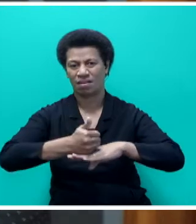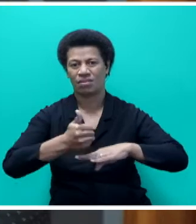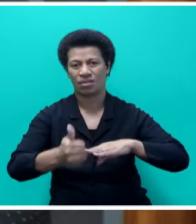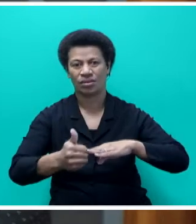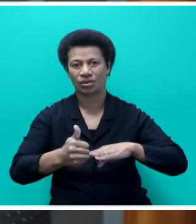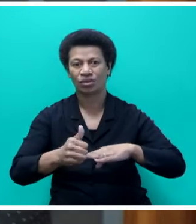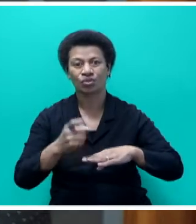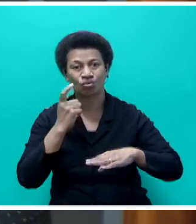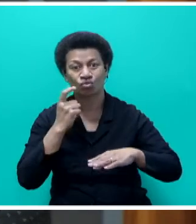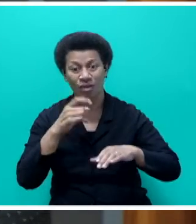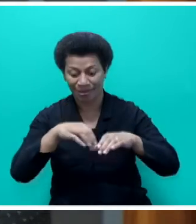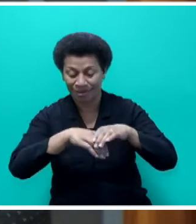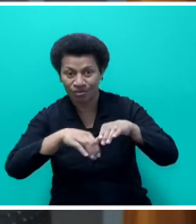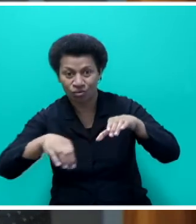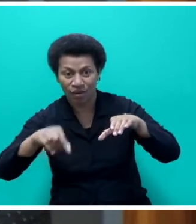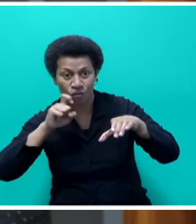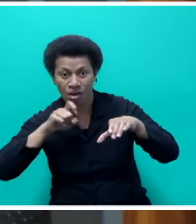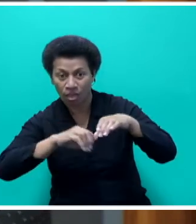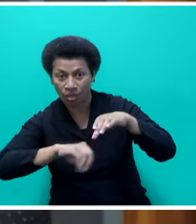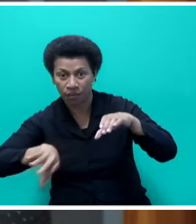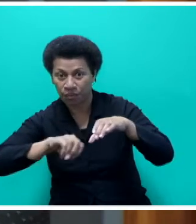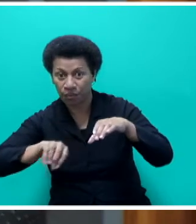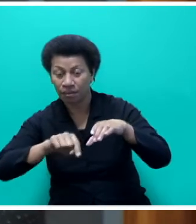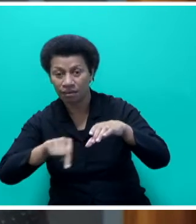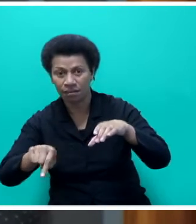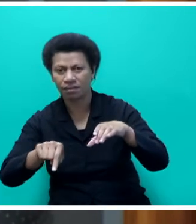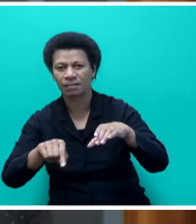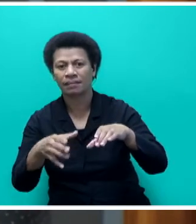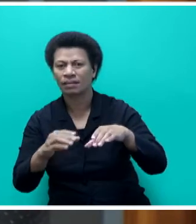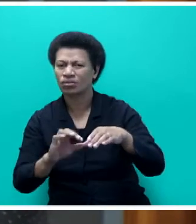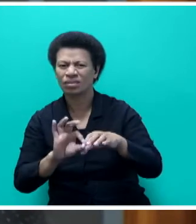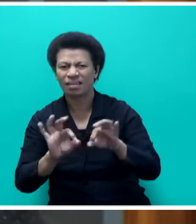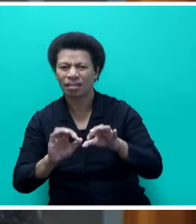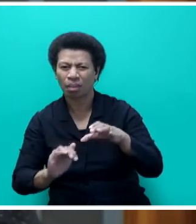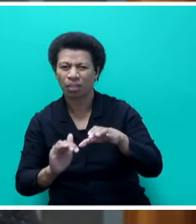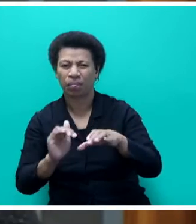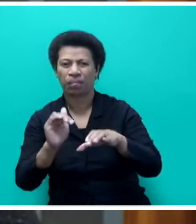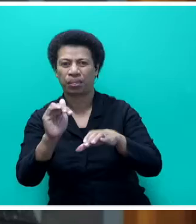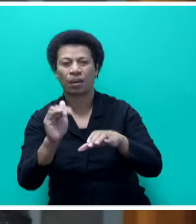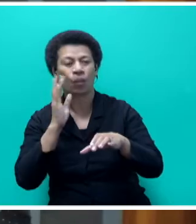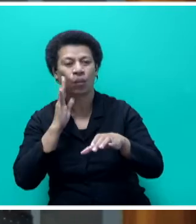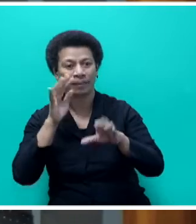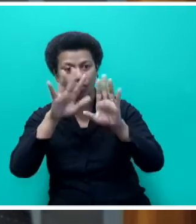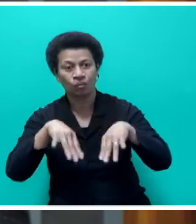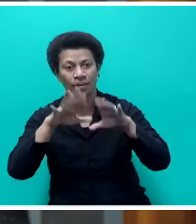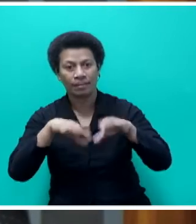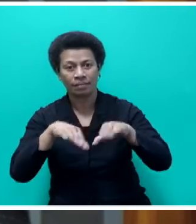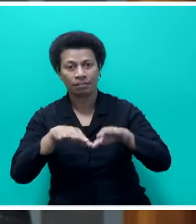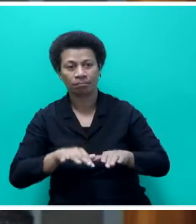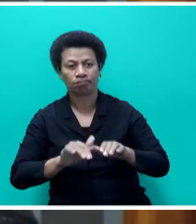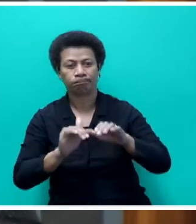periphery drains around the proposed town centre so that the drains do not overload during torrential rain. These